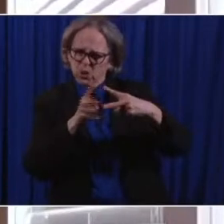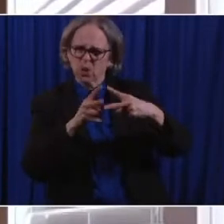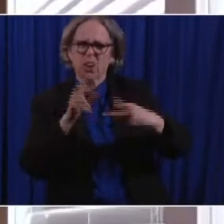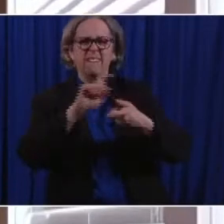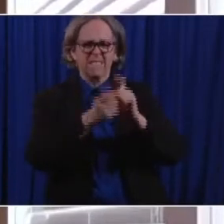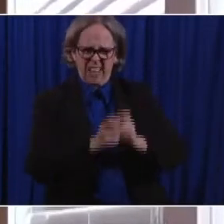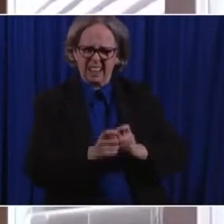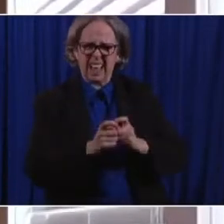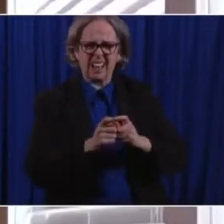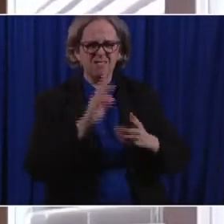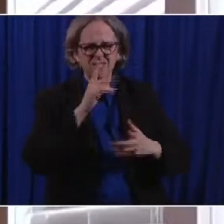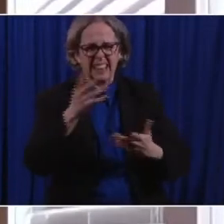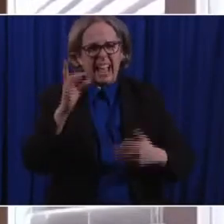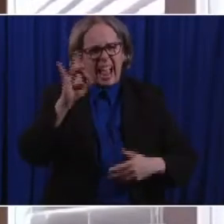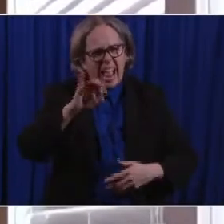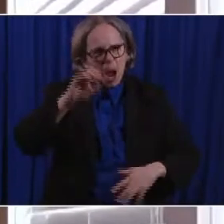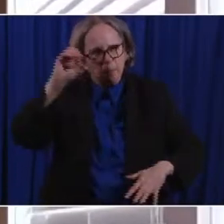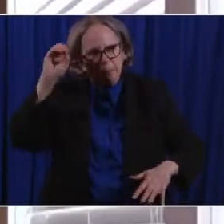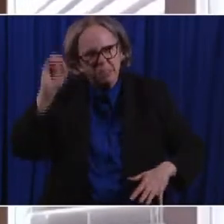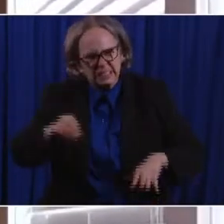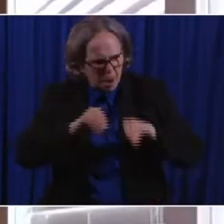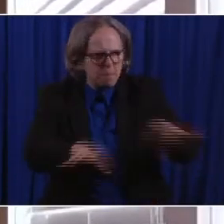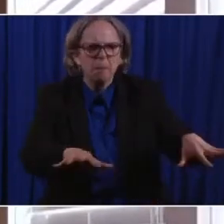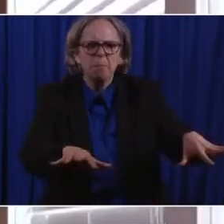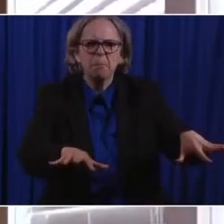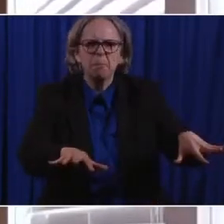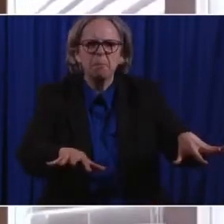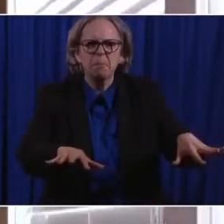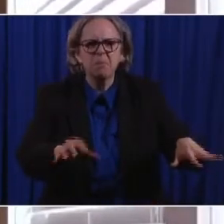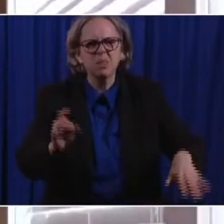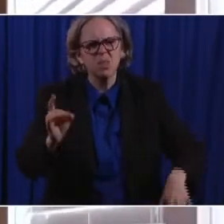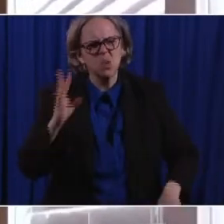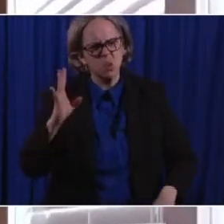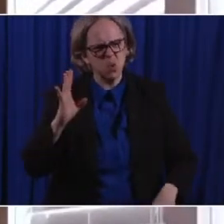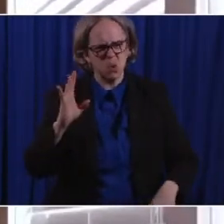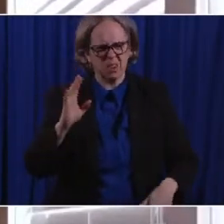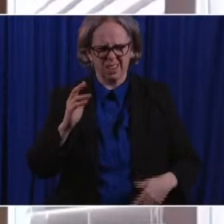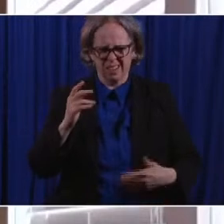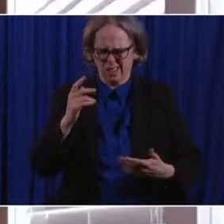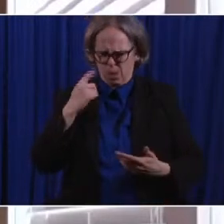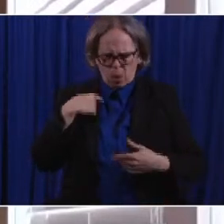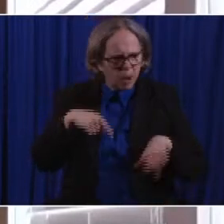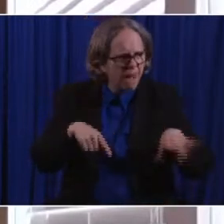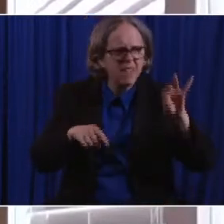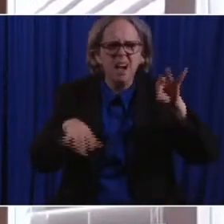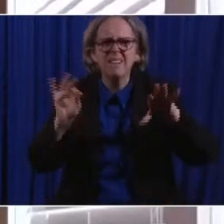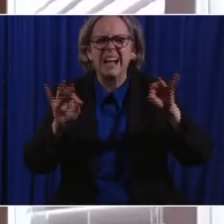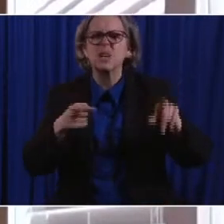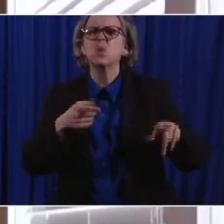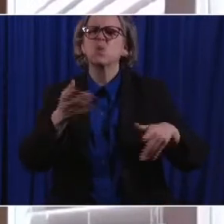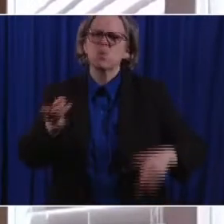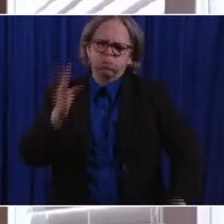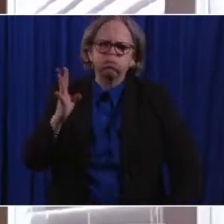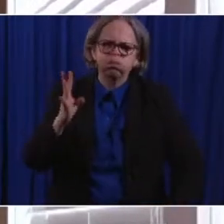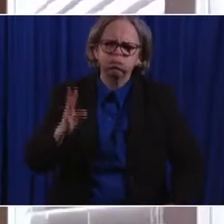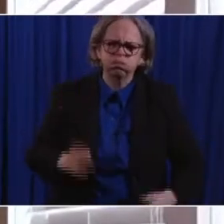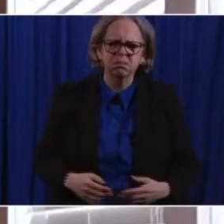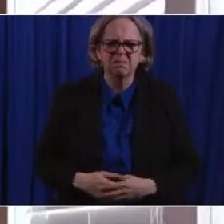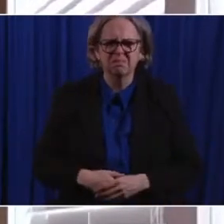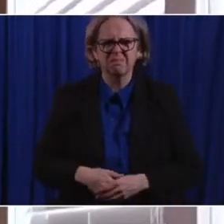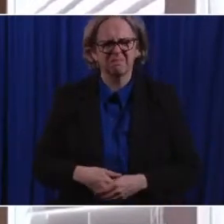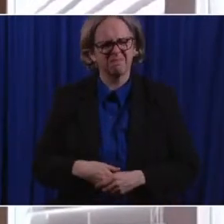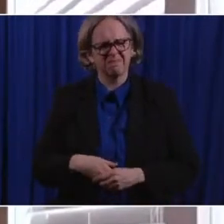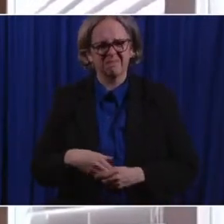our 620 genomic detections. And just to give you an idea of how quickly variants are